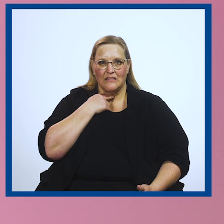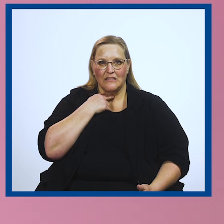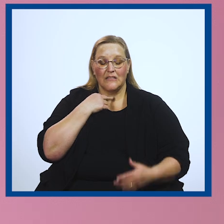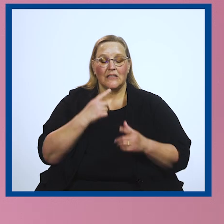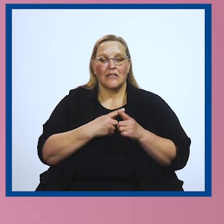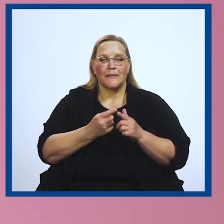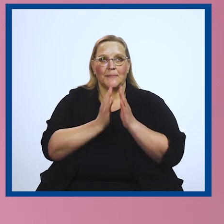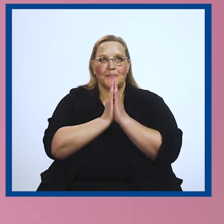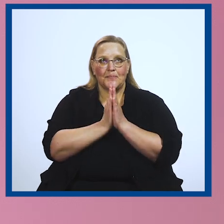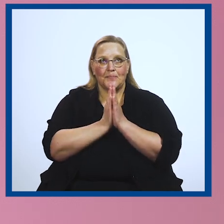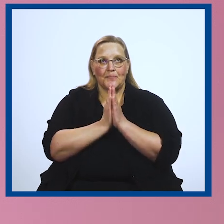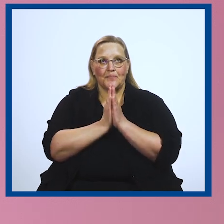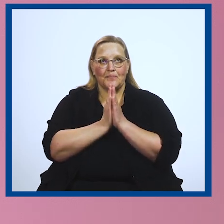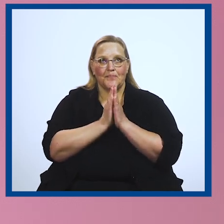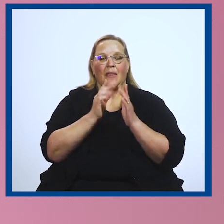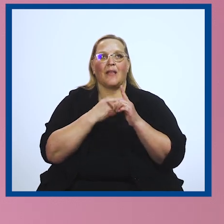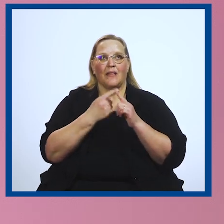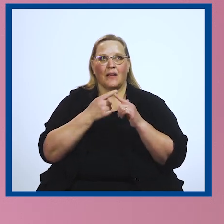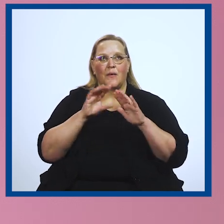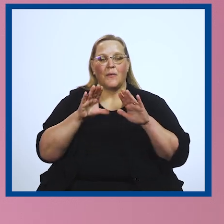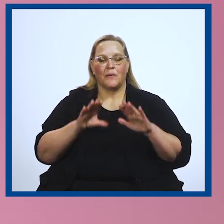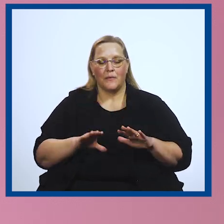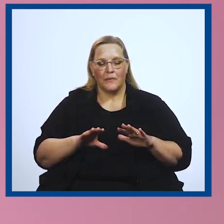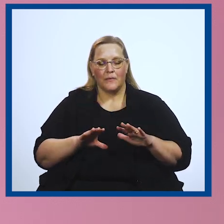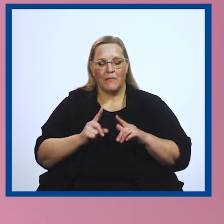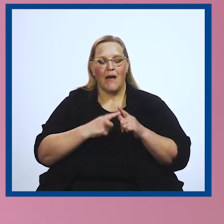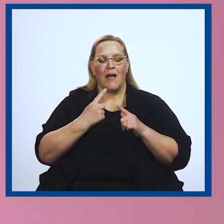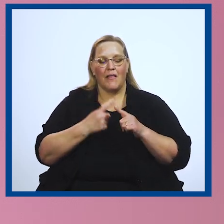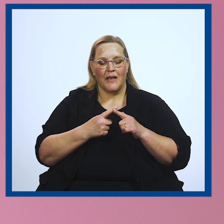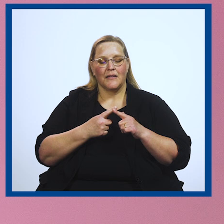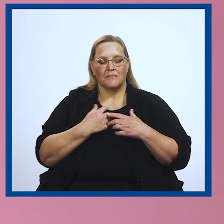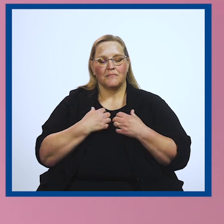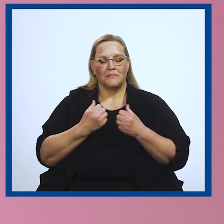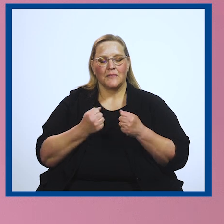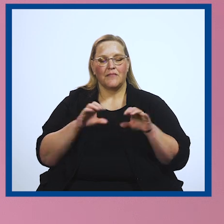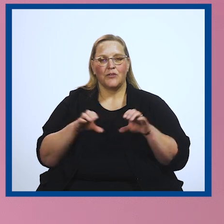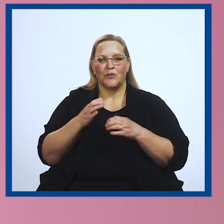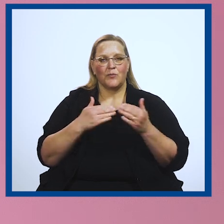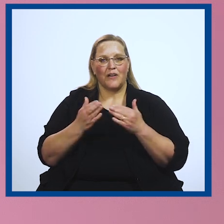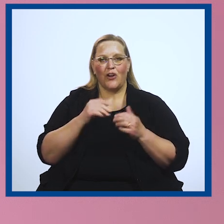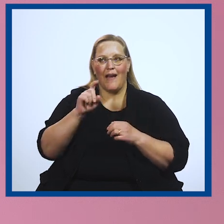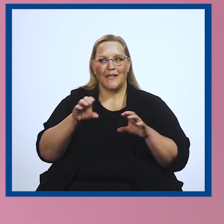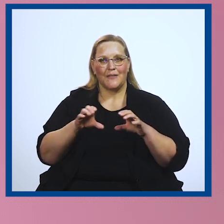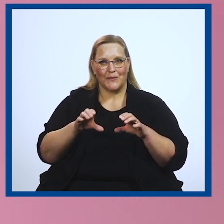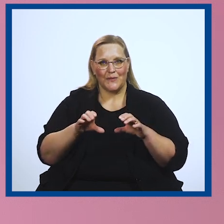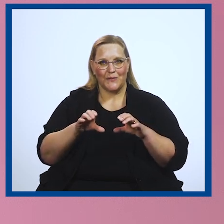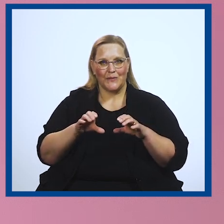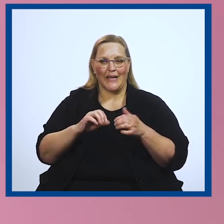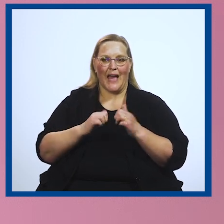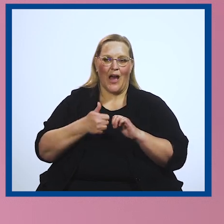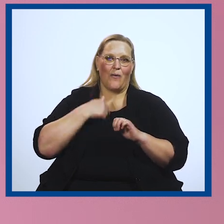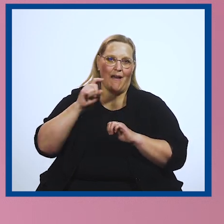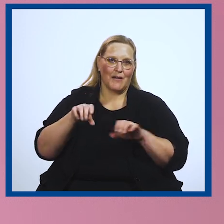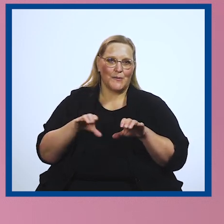And then I said a prayer. And then I calmed down and I did what I had to do in the way that I had